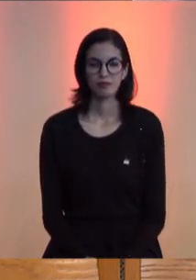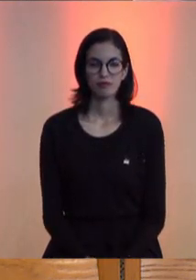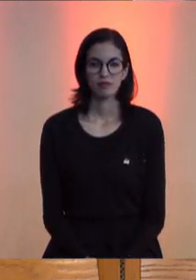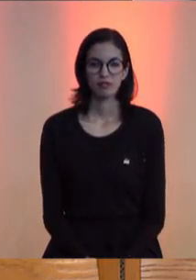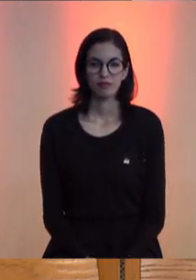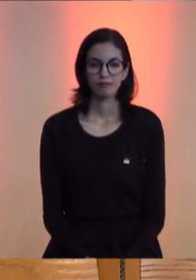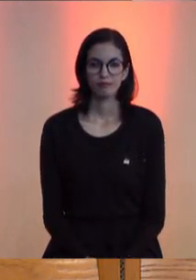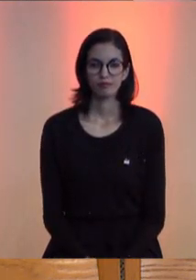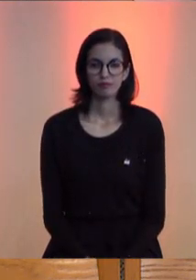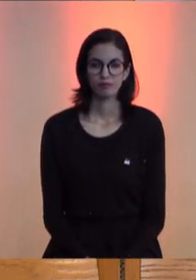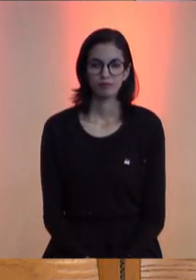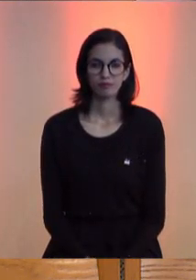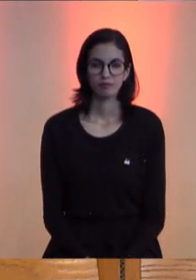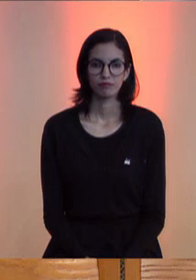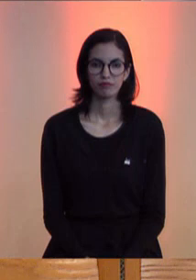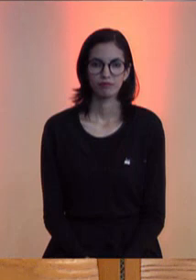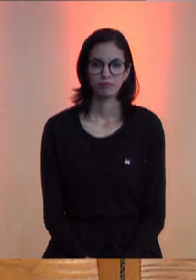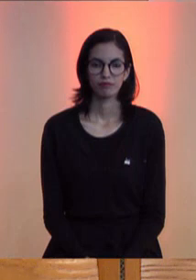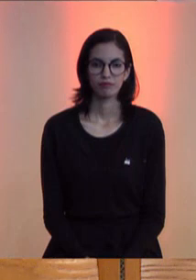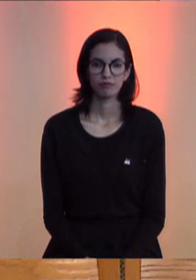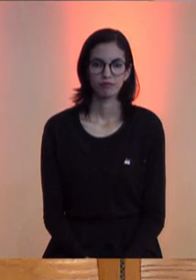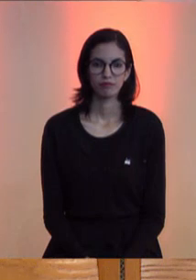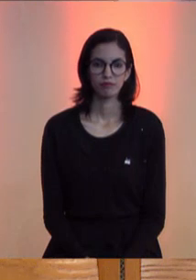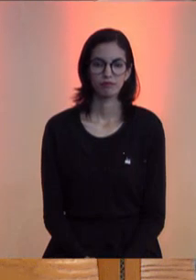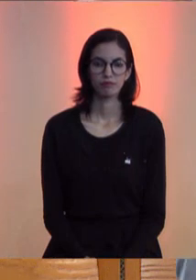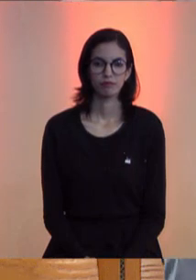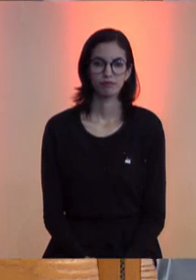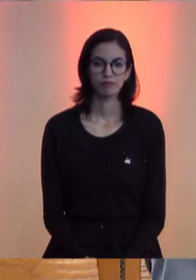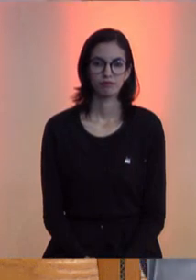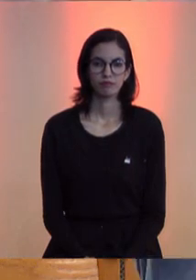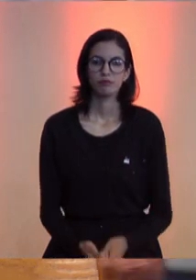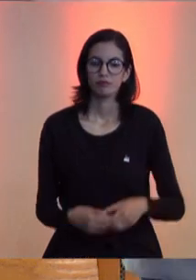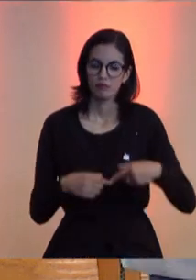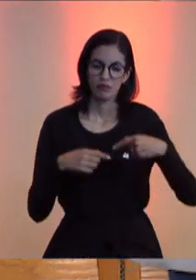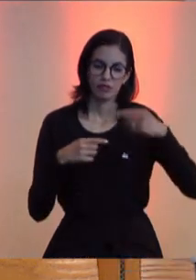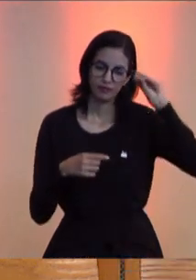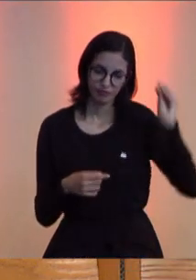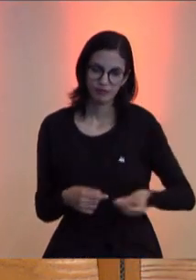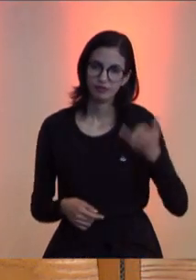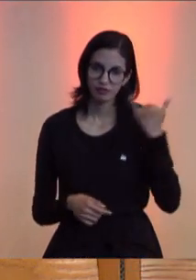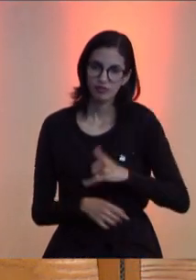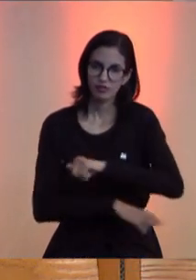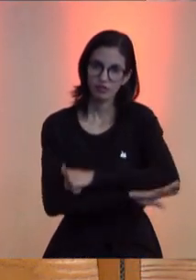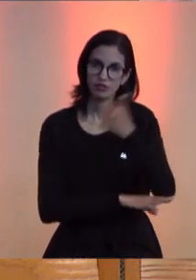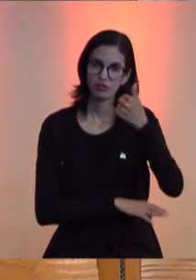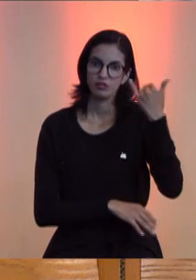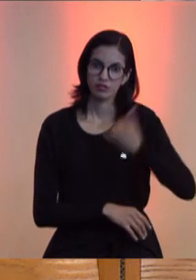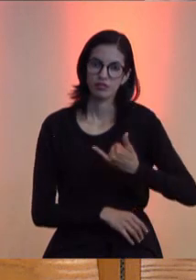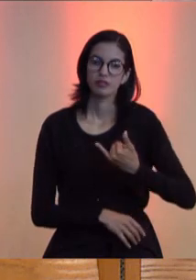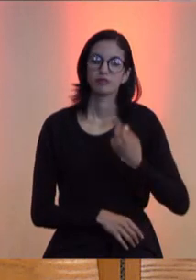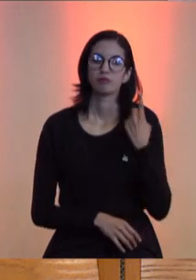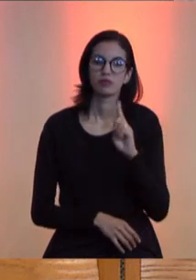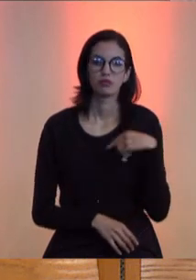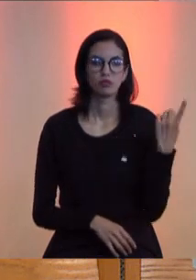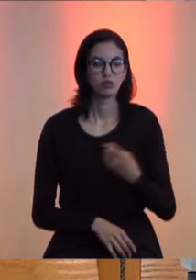in my life. Y no aparecerán ni siquiera los triunfos en mi vida. Will you still trust God? ¿Aún confiaremos en Dios? I know